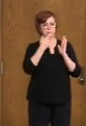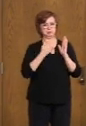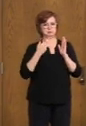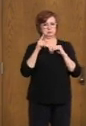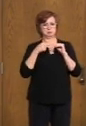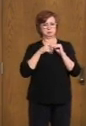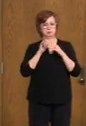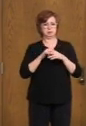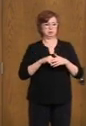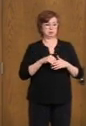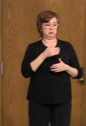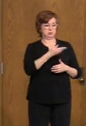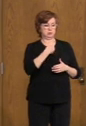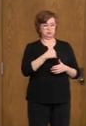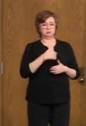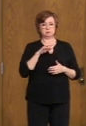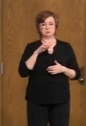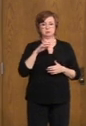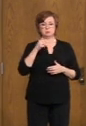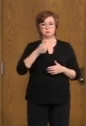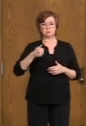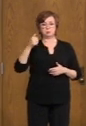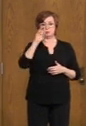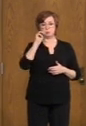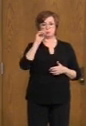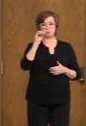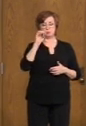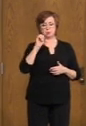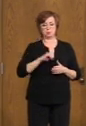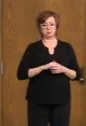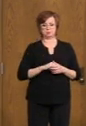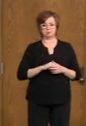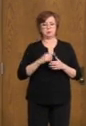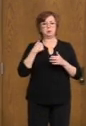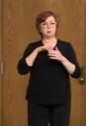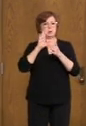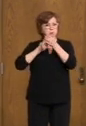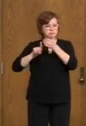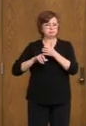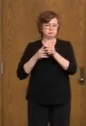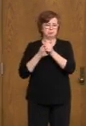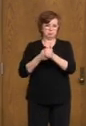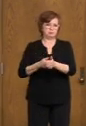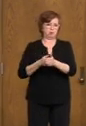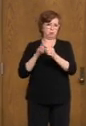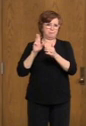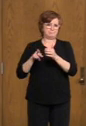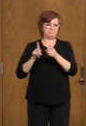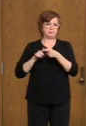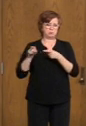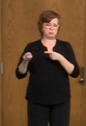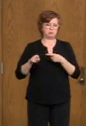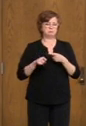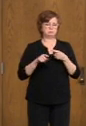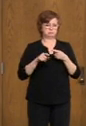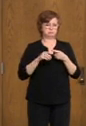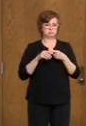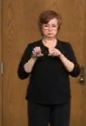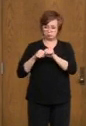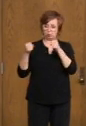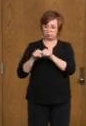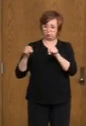these establishments that are refusing to follow the public health orders that are in place. And to your question, there has been a few of them. Should